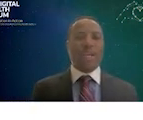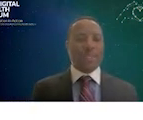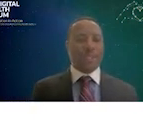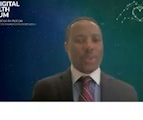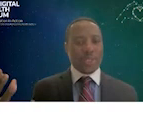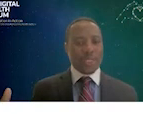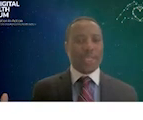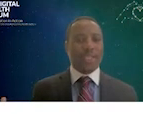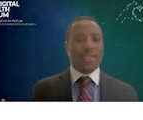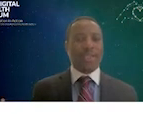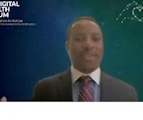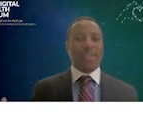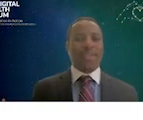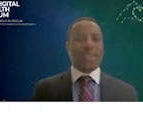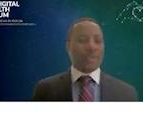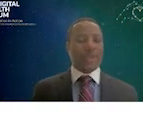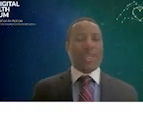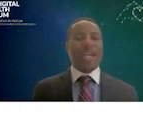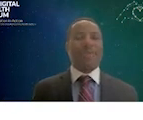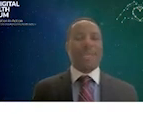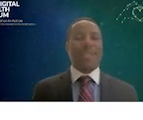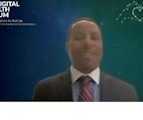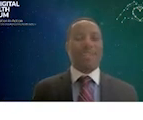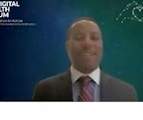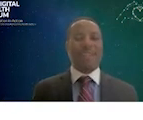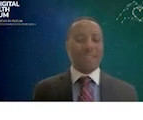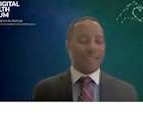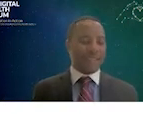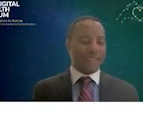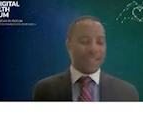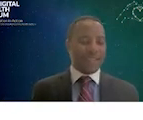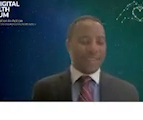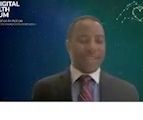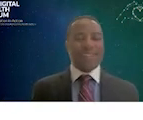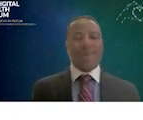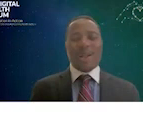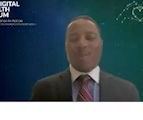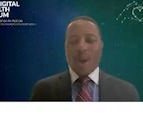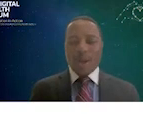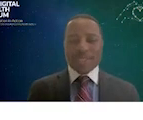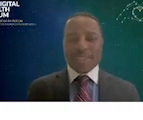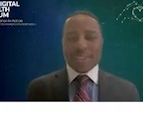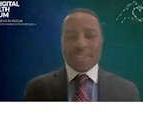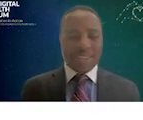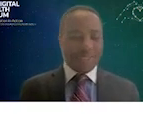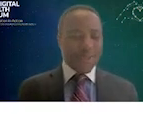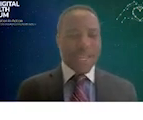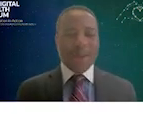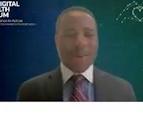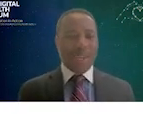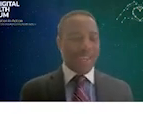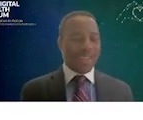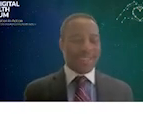the provider who are seeking to ensure that they have the care that they need. And so I'll pause there